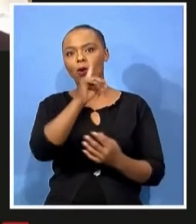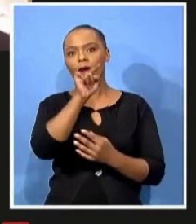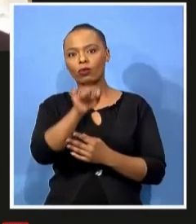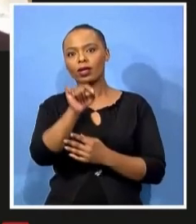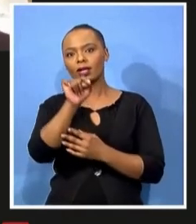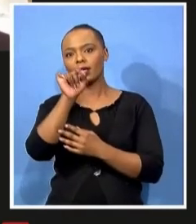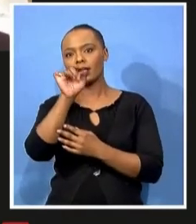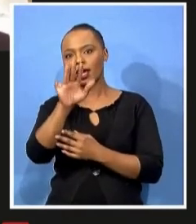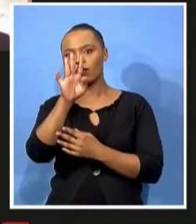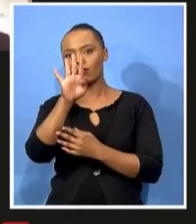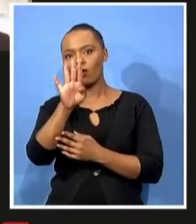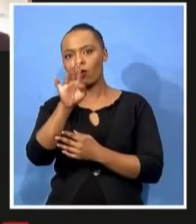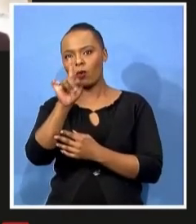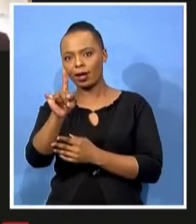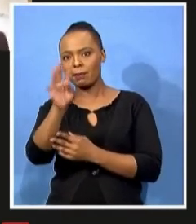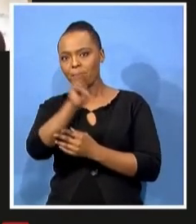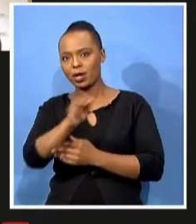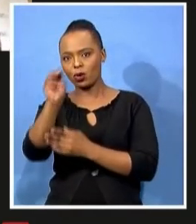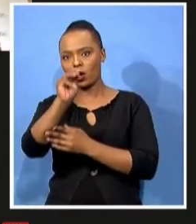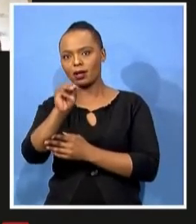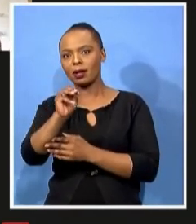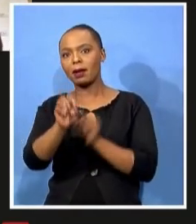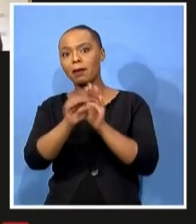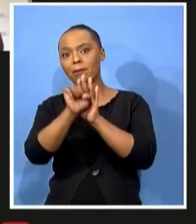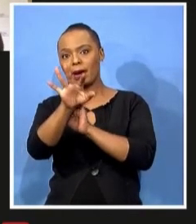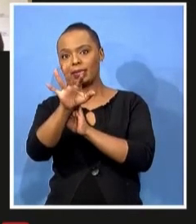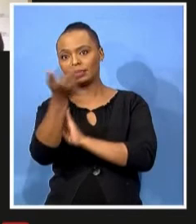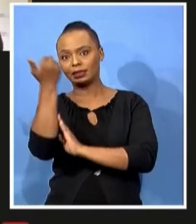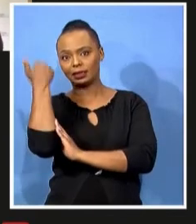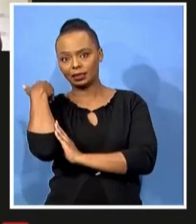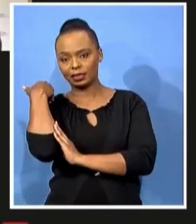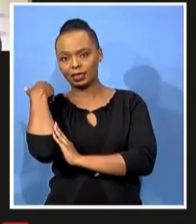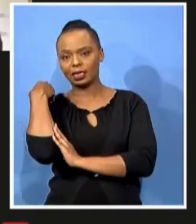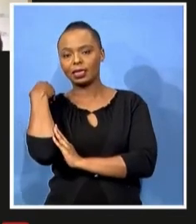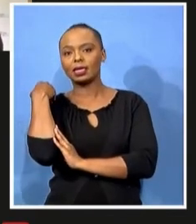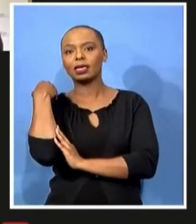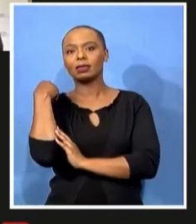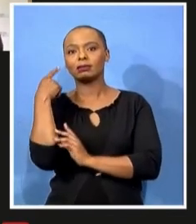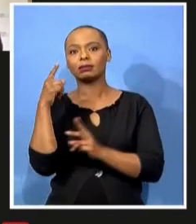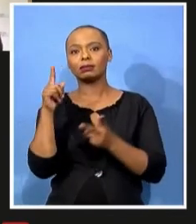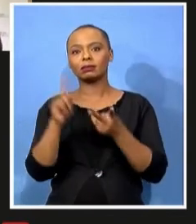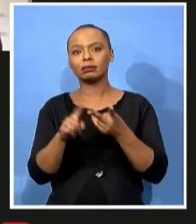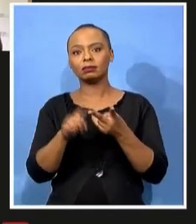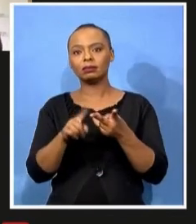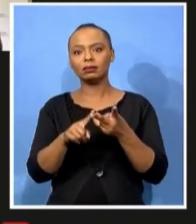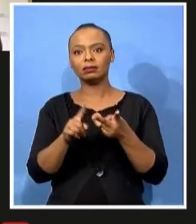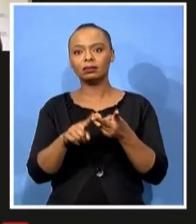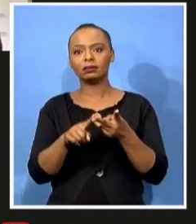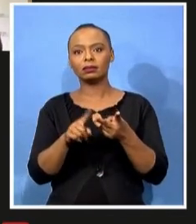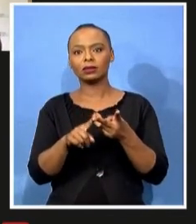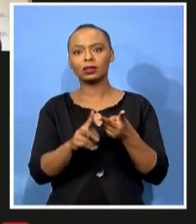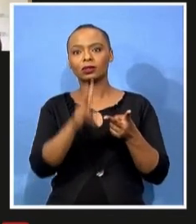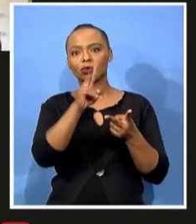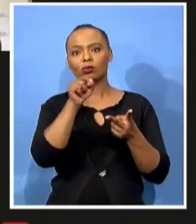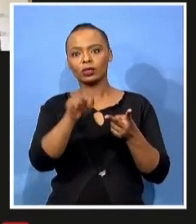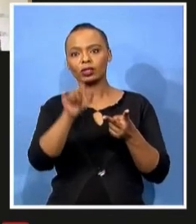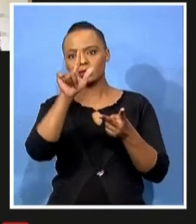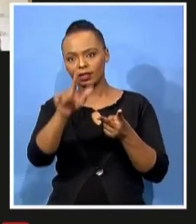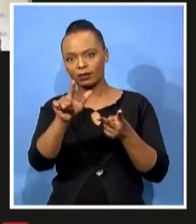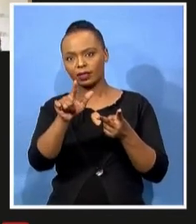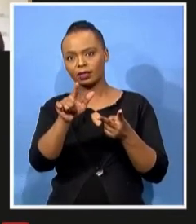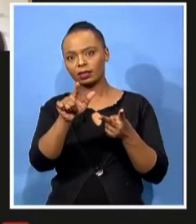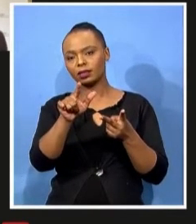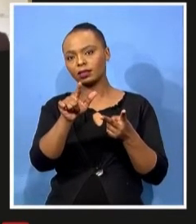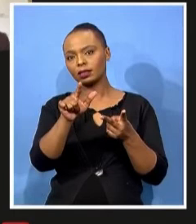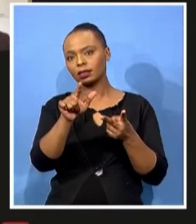Then we have a case fatality of 2.7% at 31,000 individuals, with recoveries